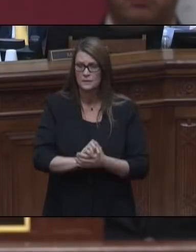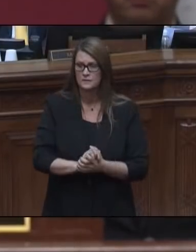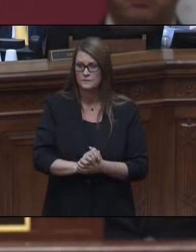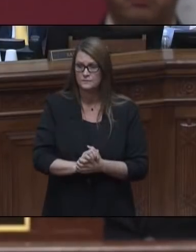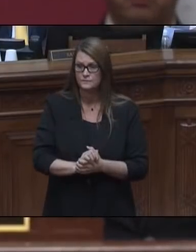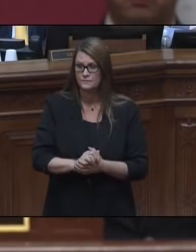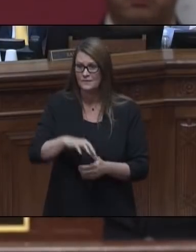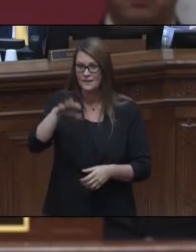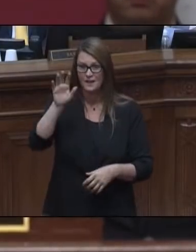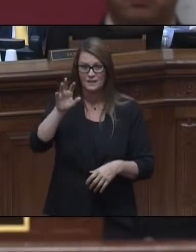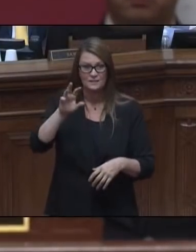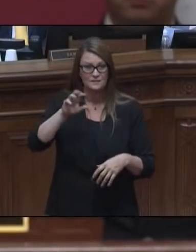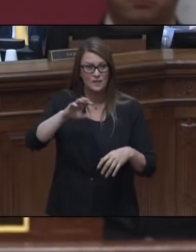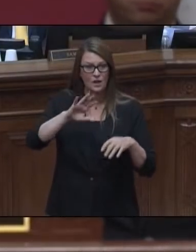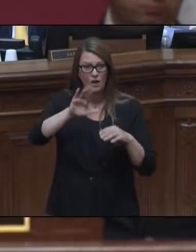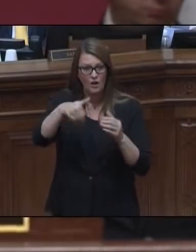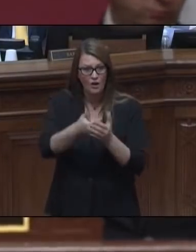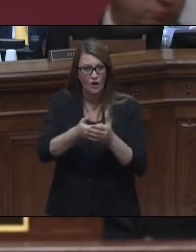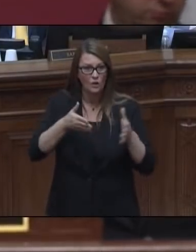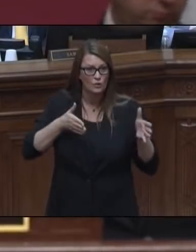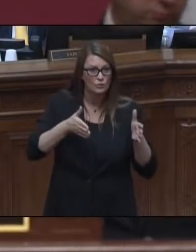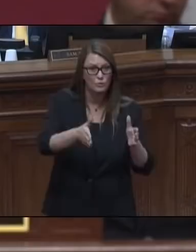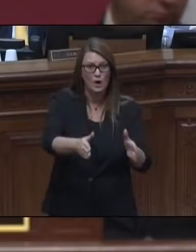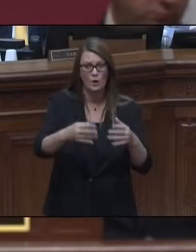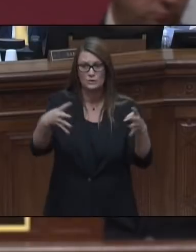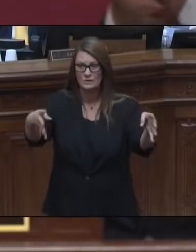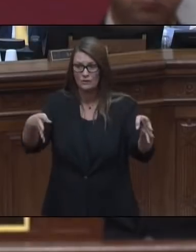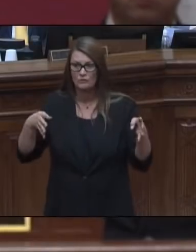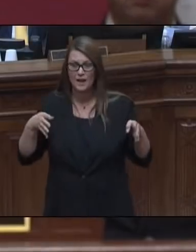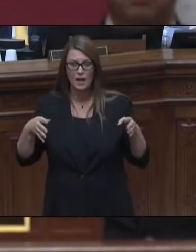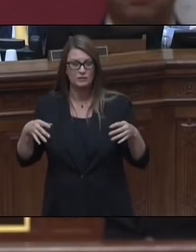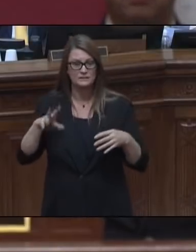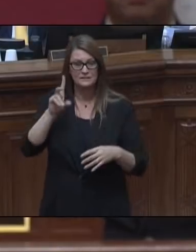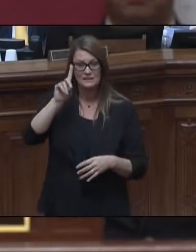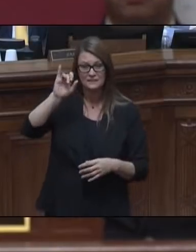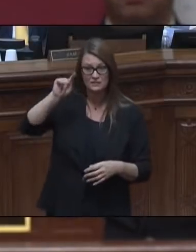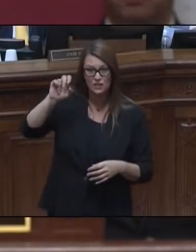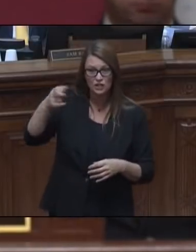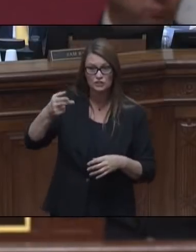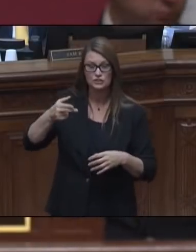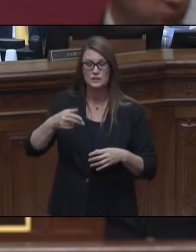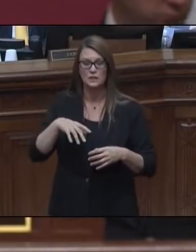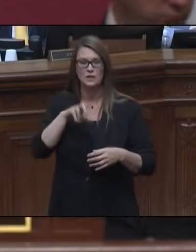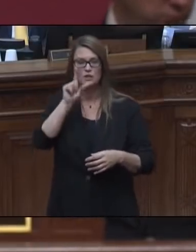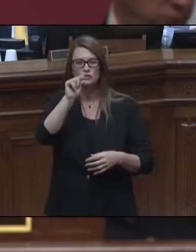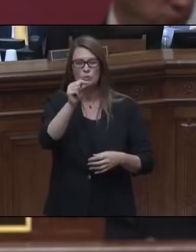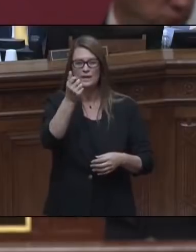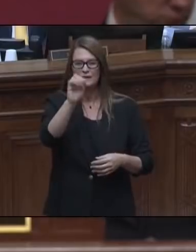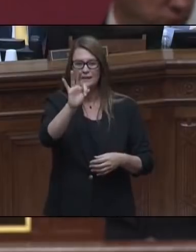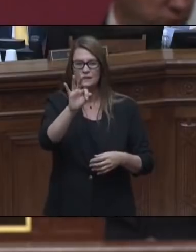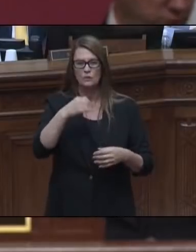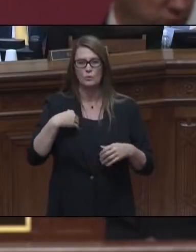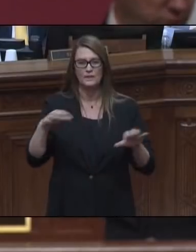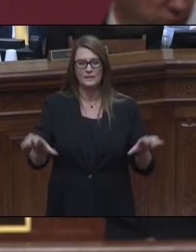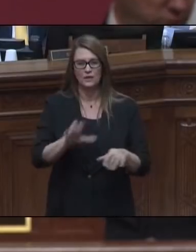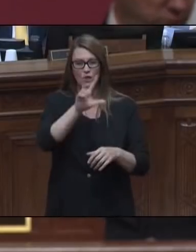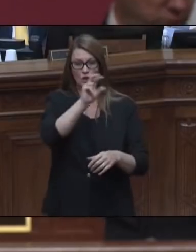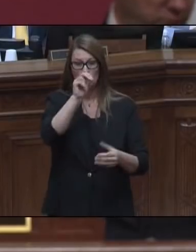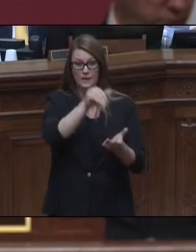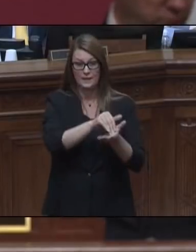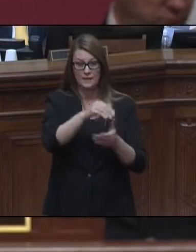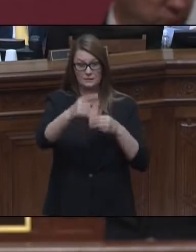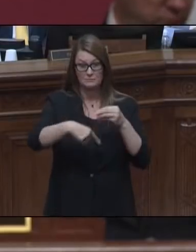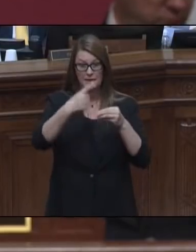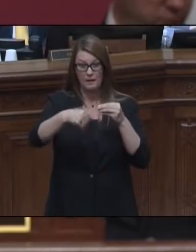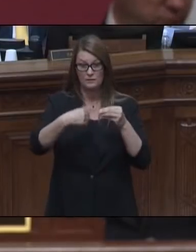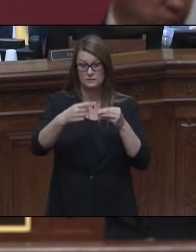as the ditches and the slips and all the guardrail and everything else. In 2019, they did 30,000 miles in West